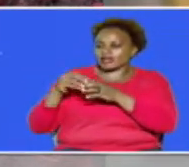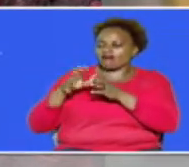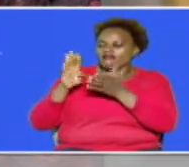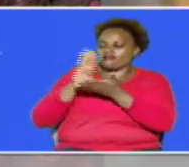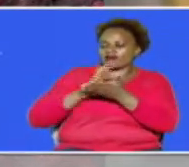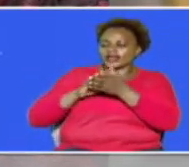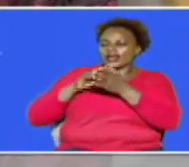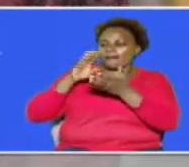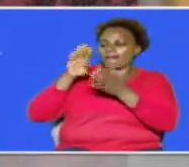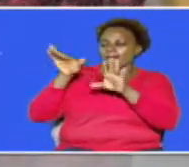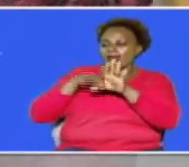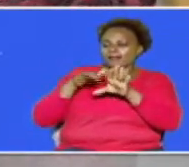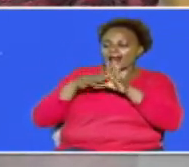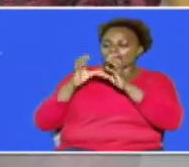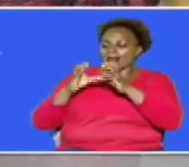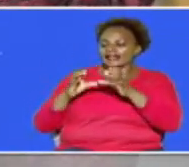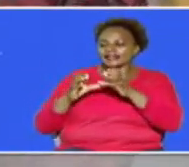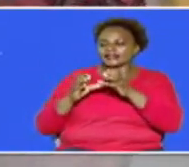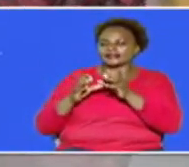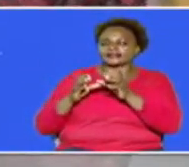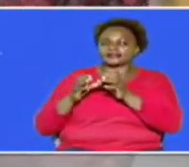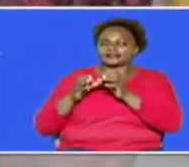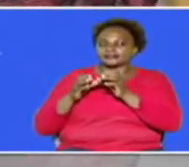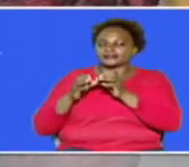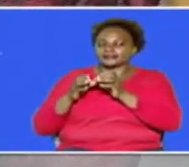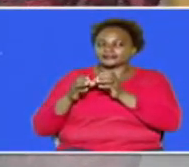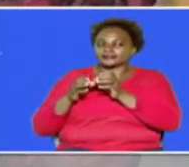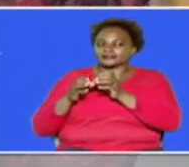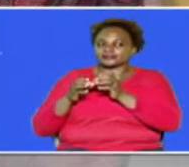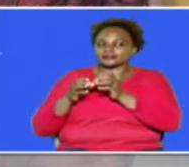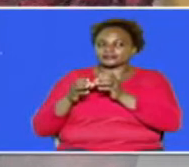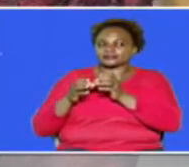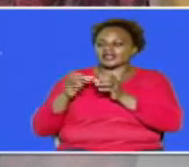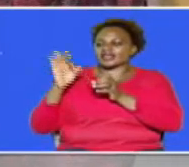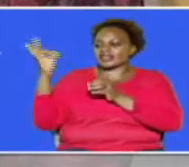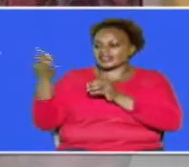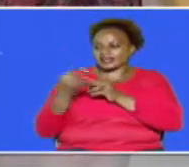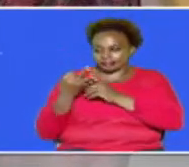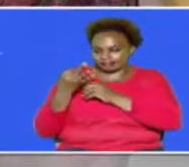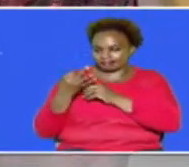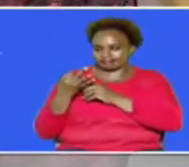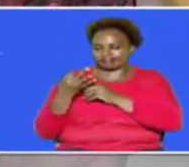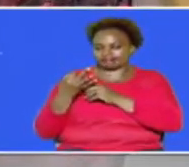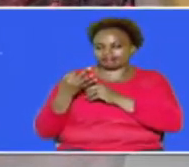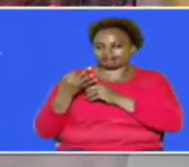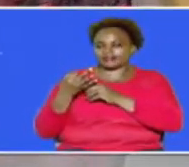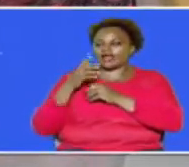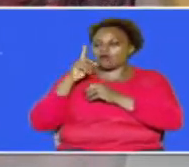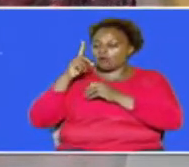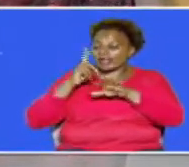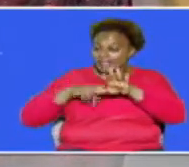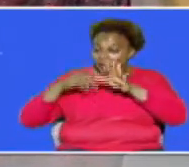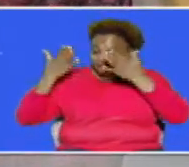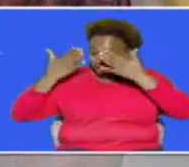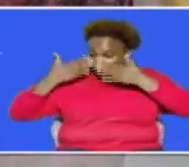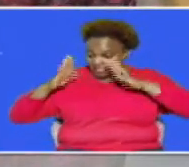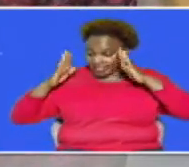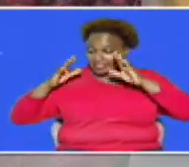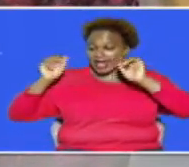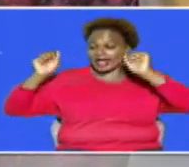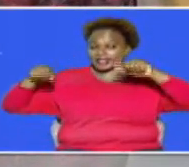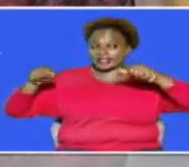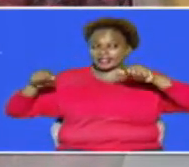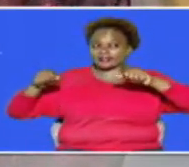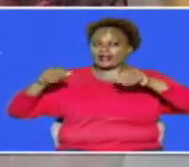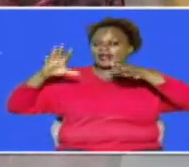founding member parties, mm-hmm. that is of, what do you call it? Of the three of the them. The three, yes. yes. Once they agree, uh-huh. they can enter into